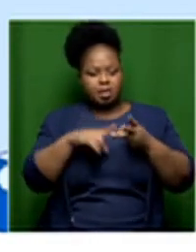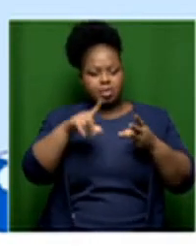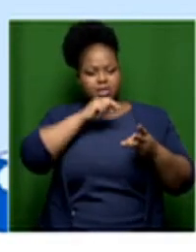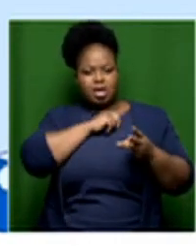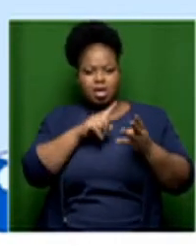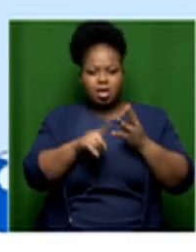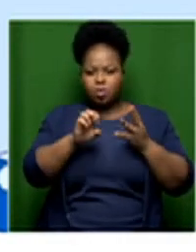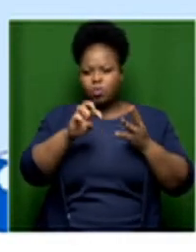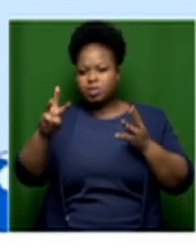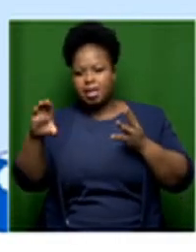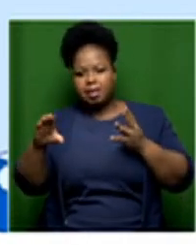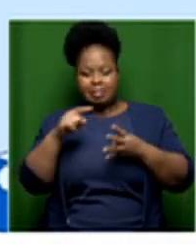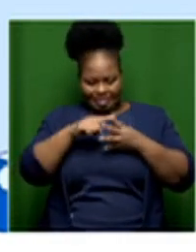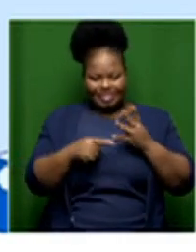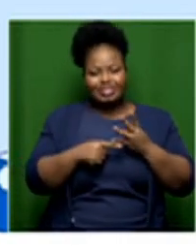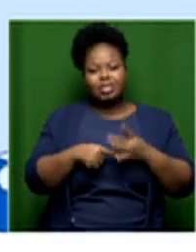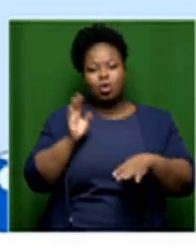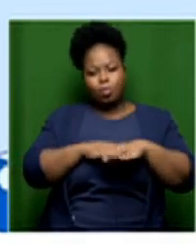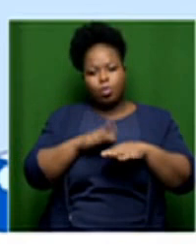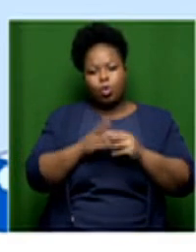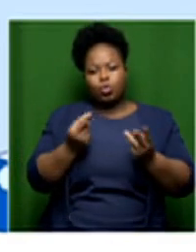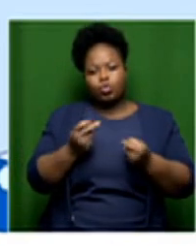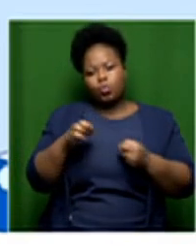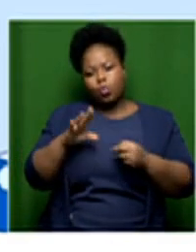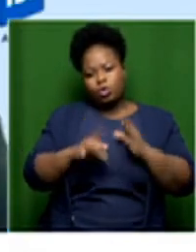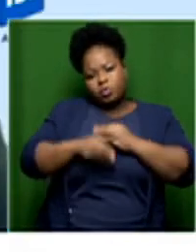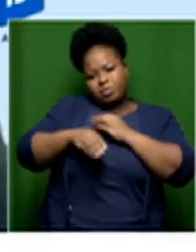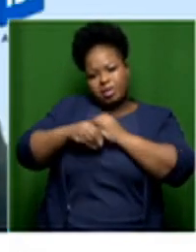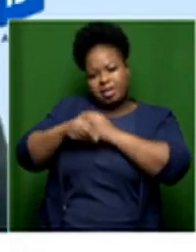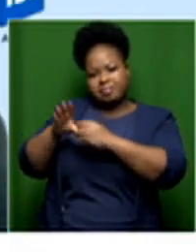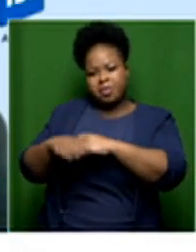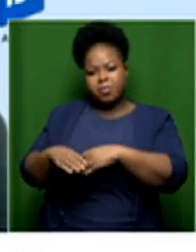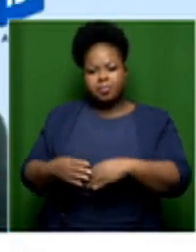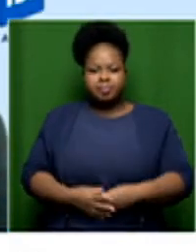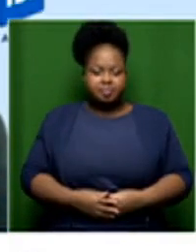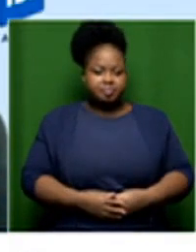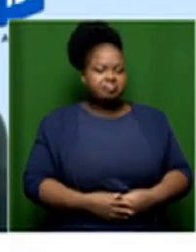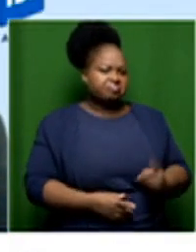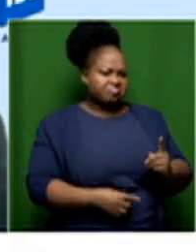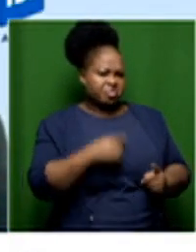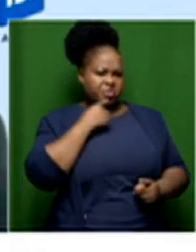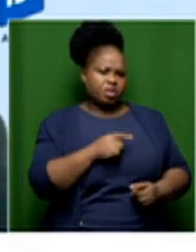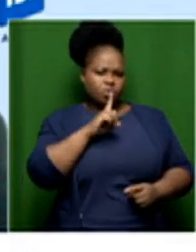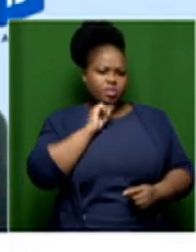Western Cape would have gained new wards. And then you spoke about the